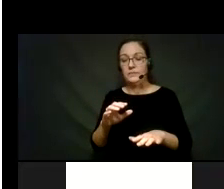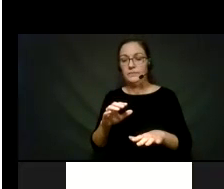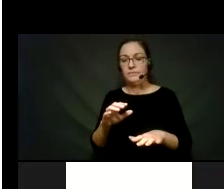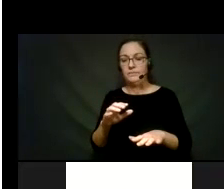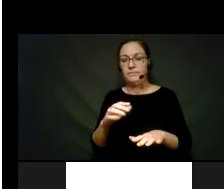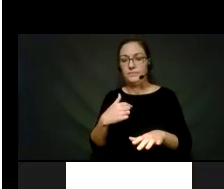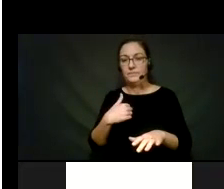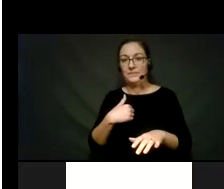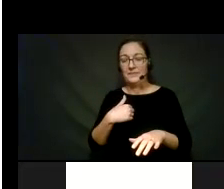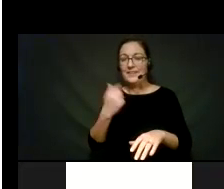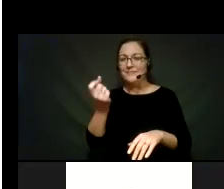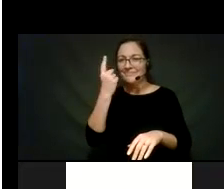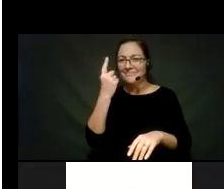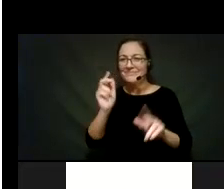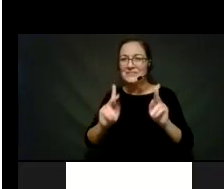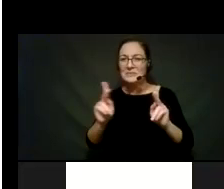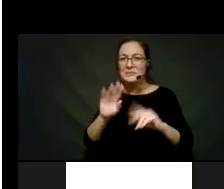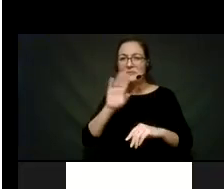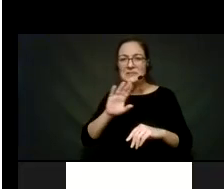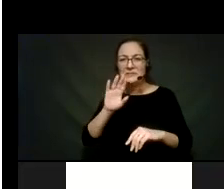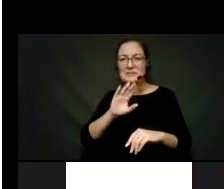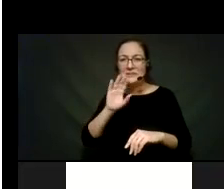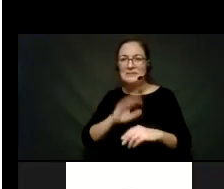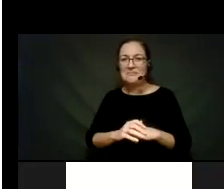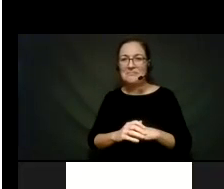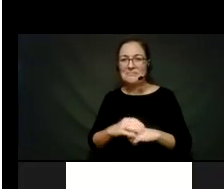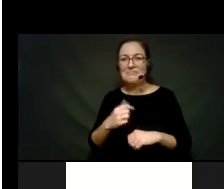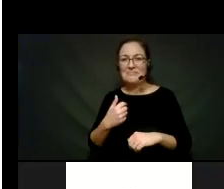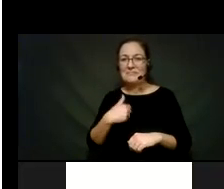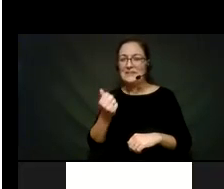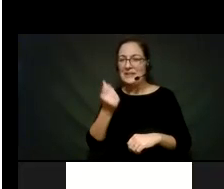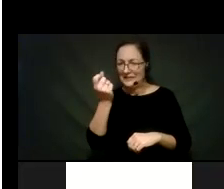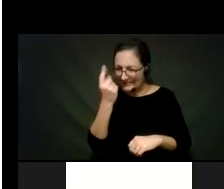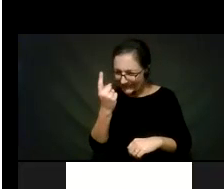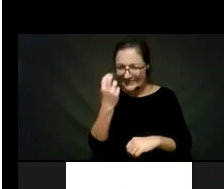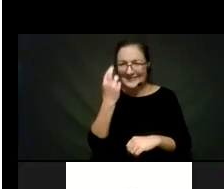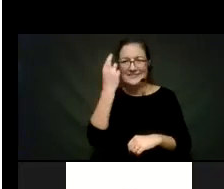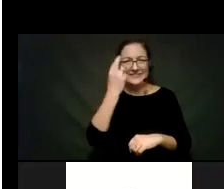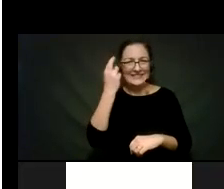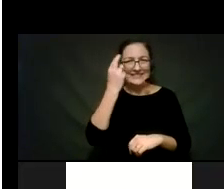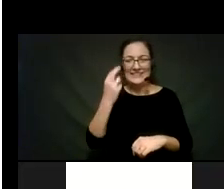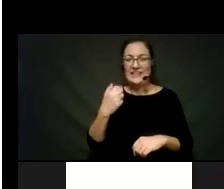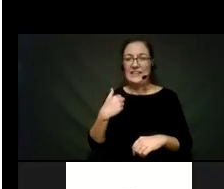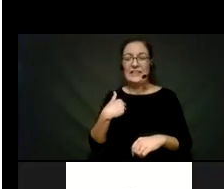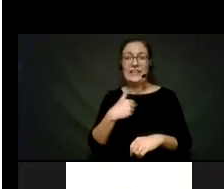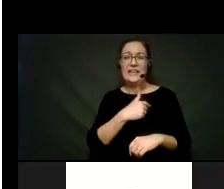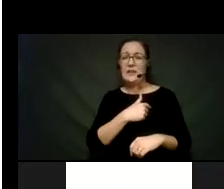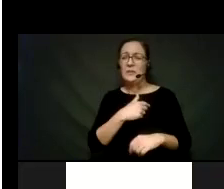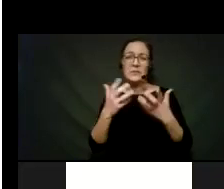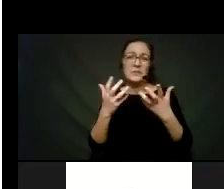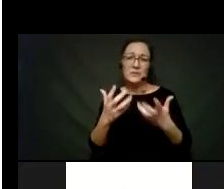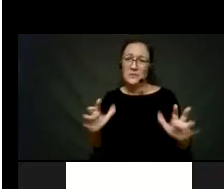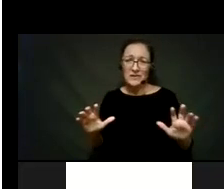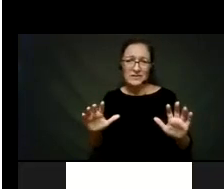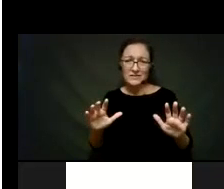hear you, I hear that you are frustrated, and I completely understand where it's coming from. And it is not our intention